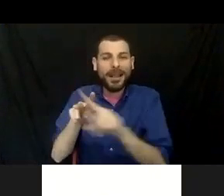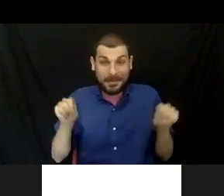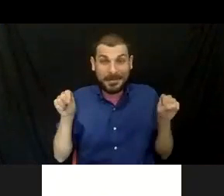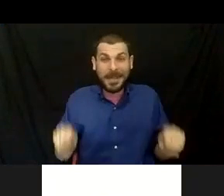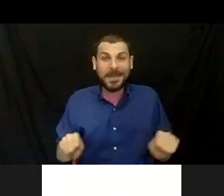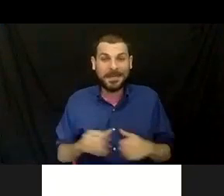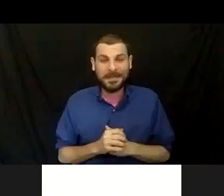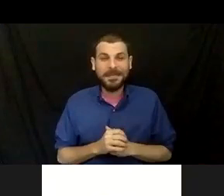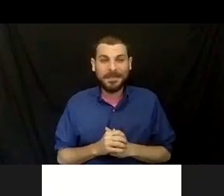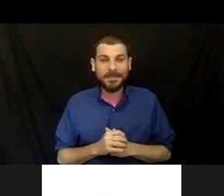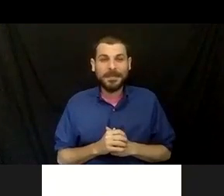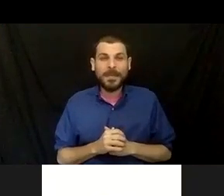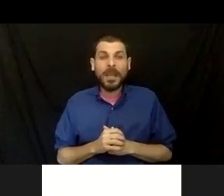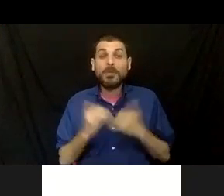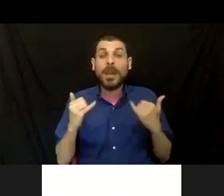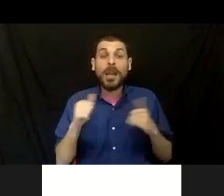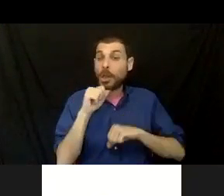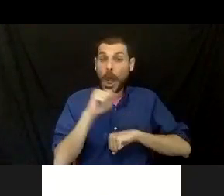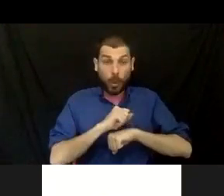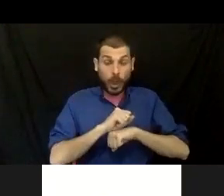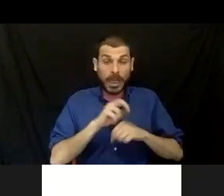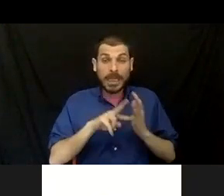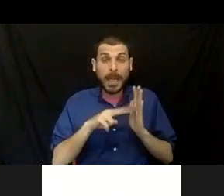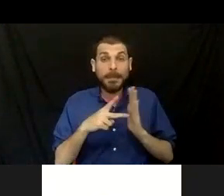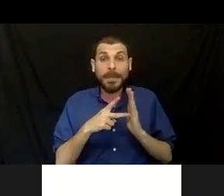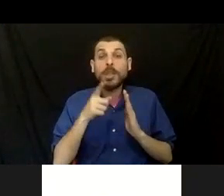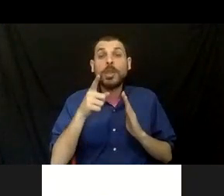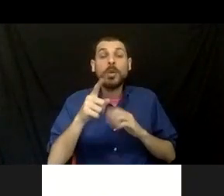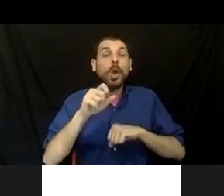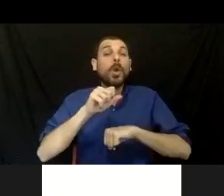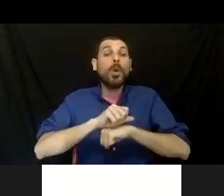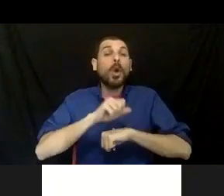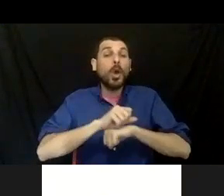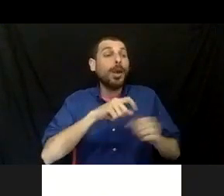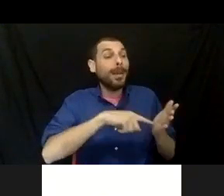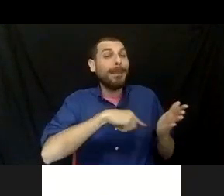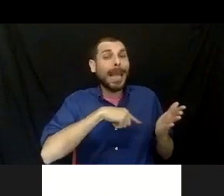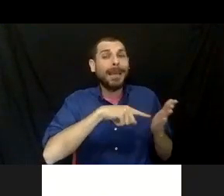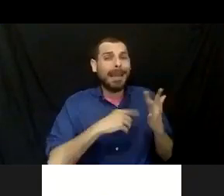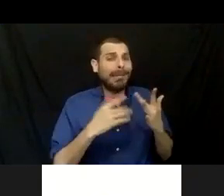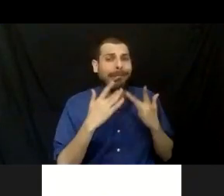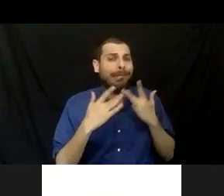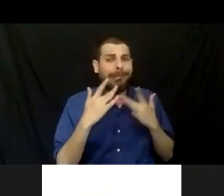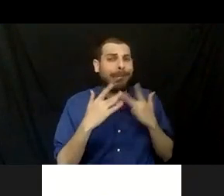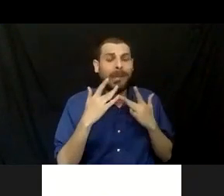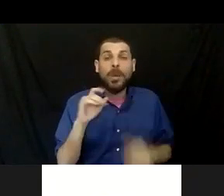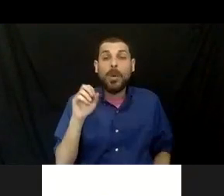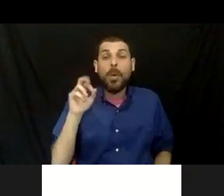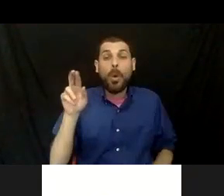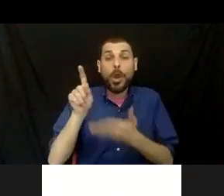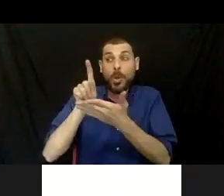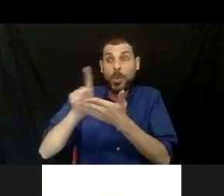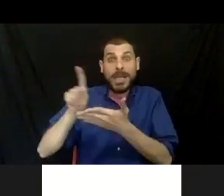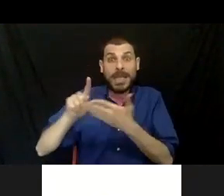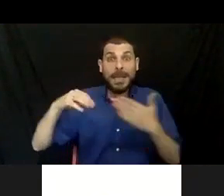is defined as not working for pay or performing less than full-time work and earning less than the weekly benefit amount. So